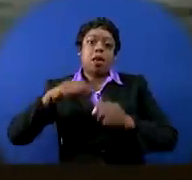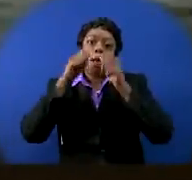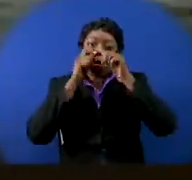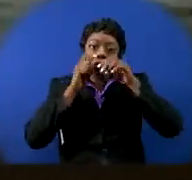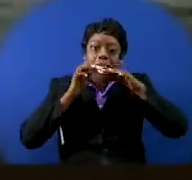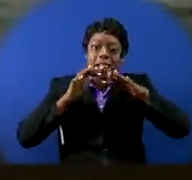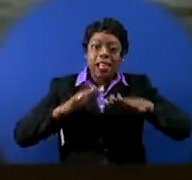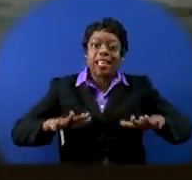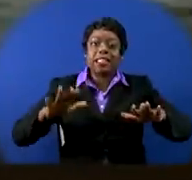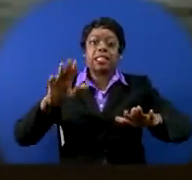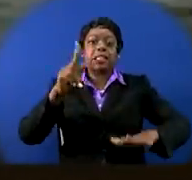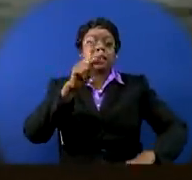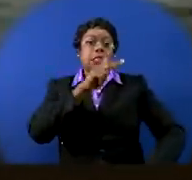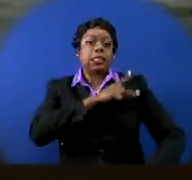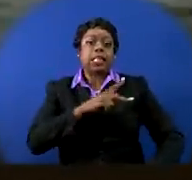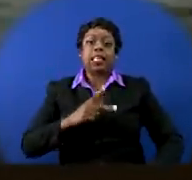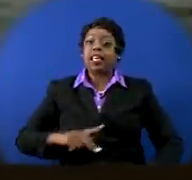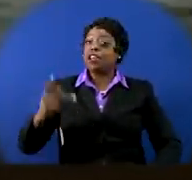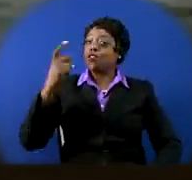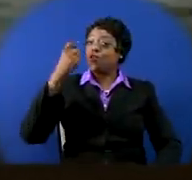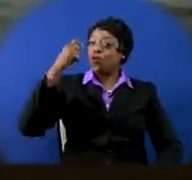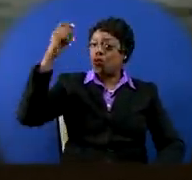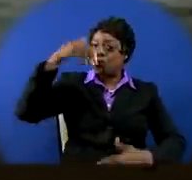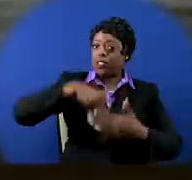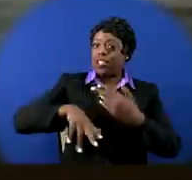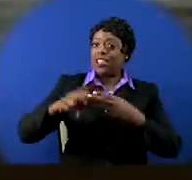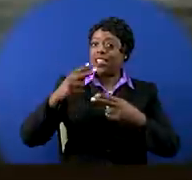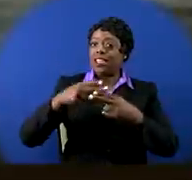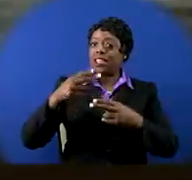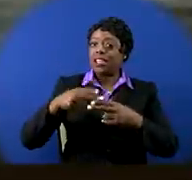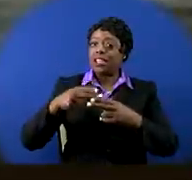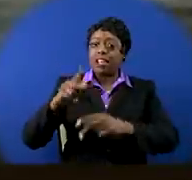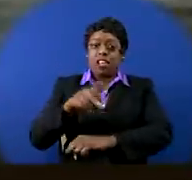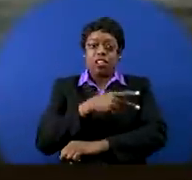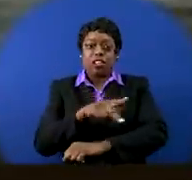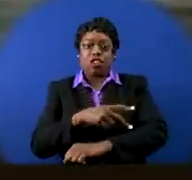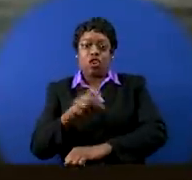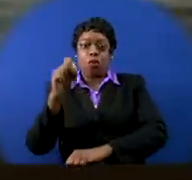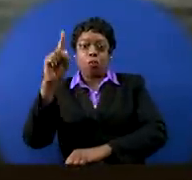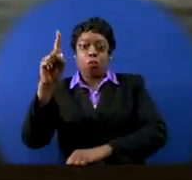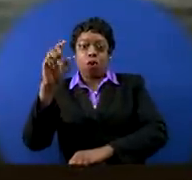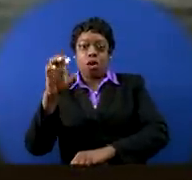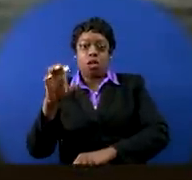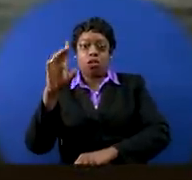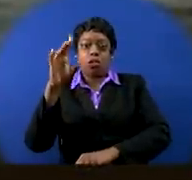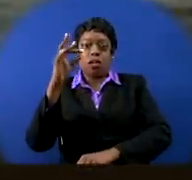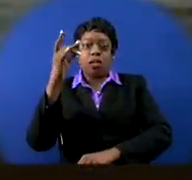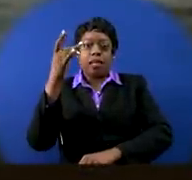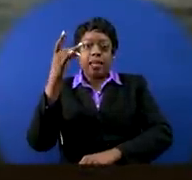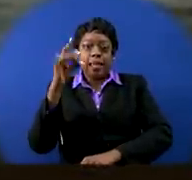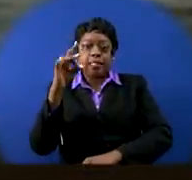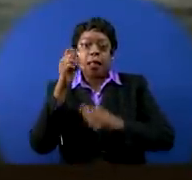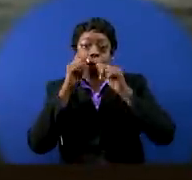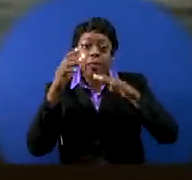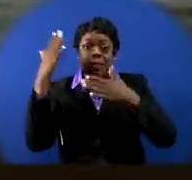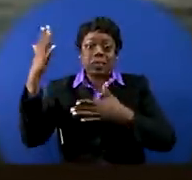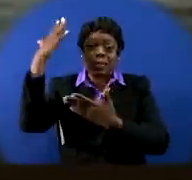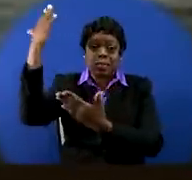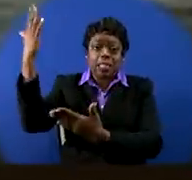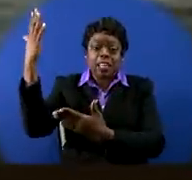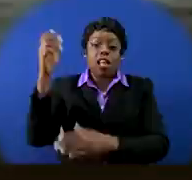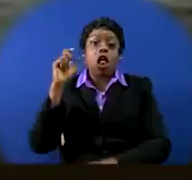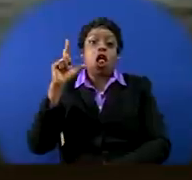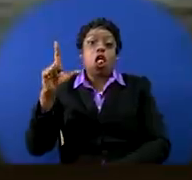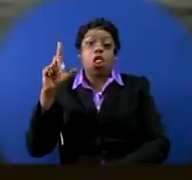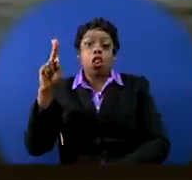the king who comes in the name of the Lord. Psalm 118 literally says, blessed is he who comes in the name of the Lord. But Luke wants you to